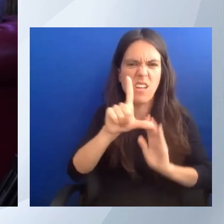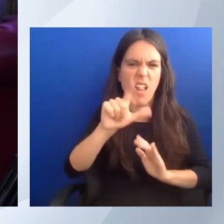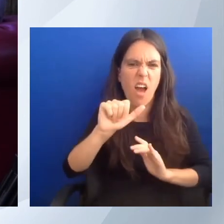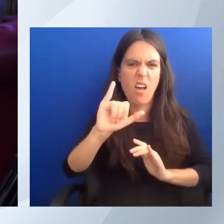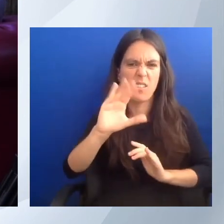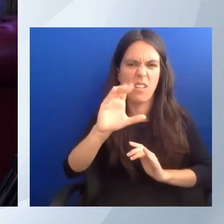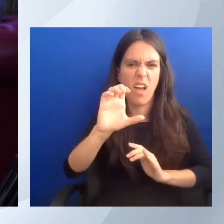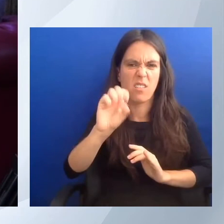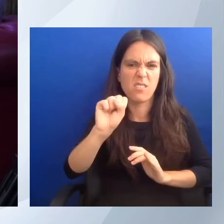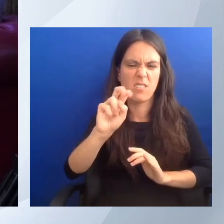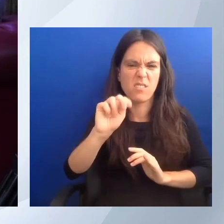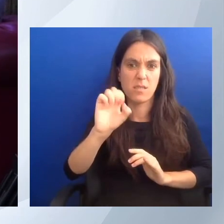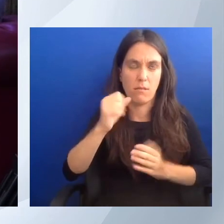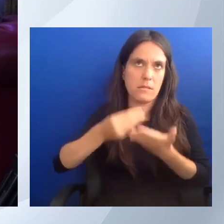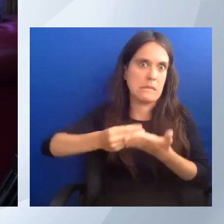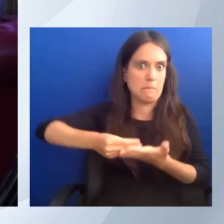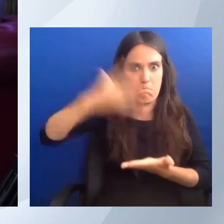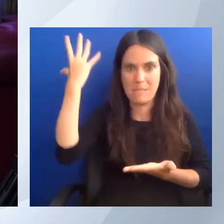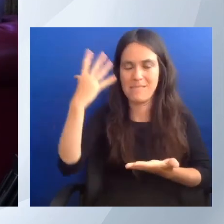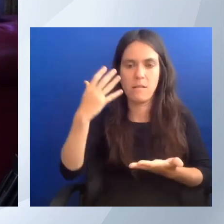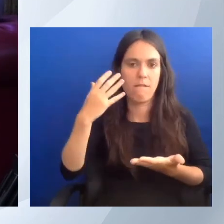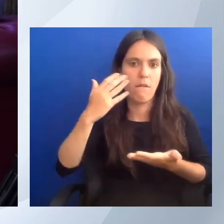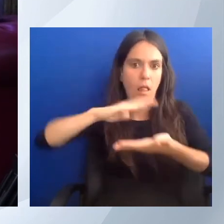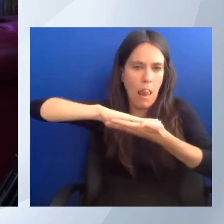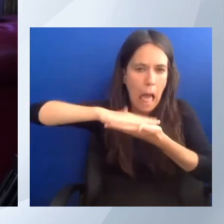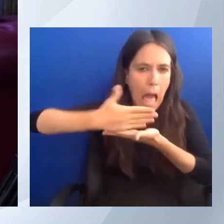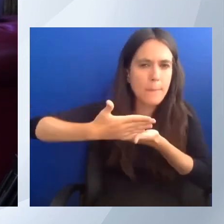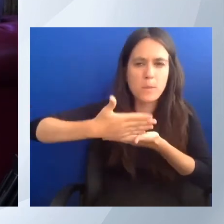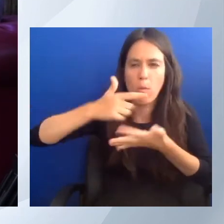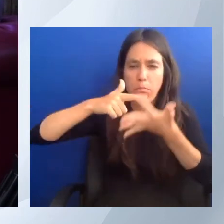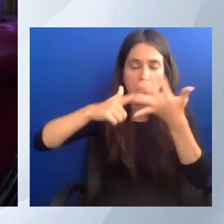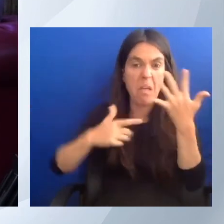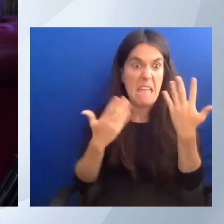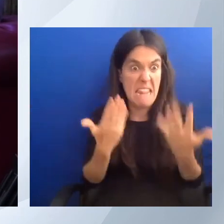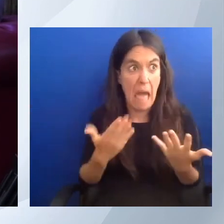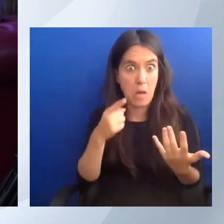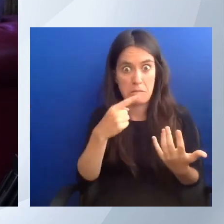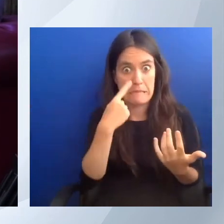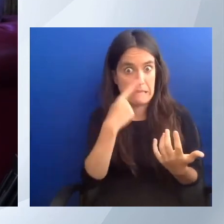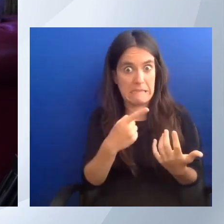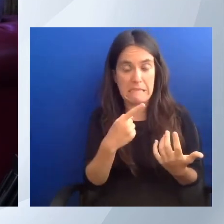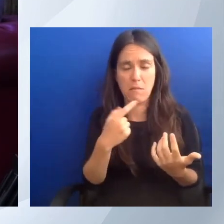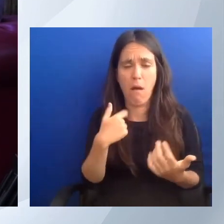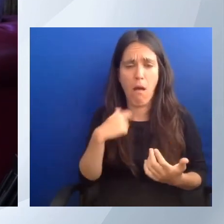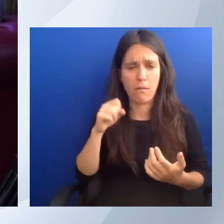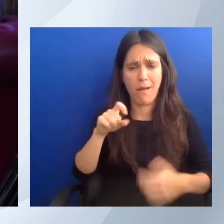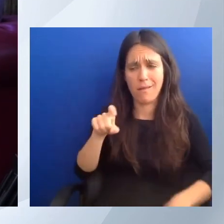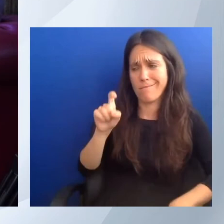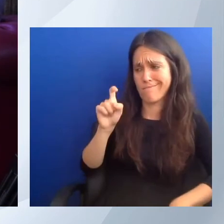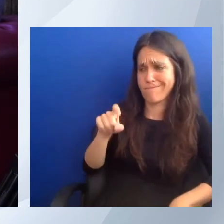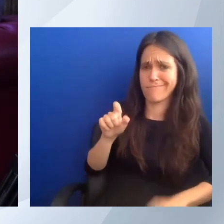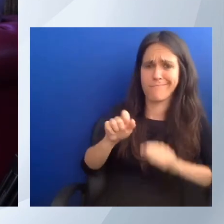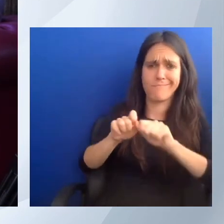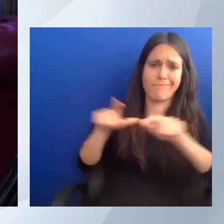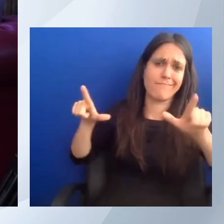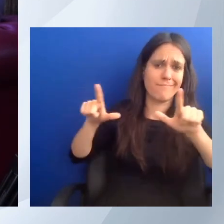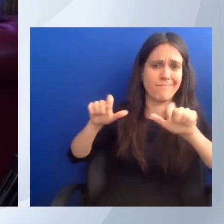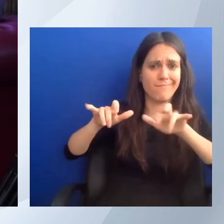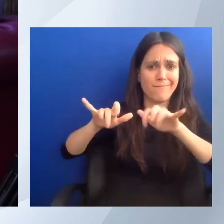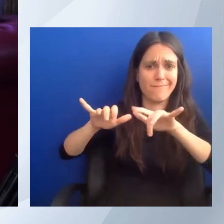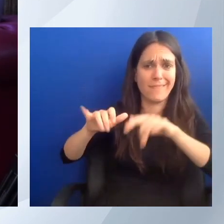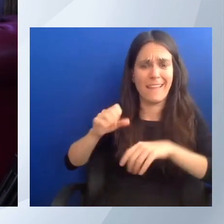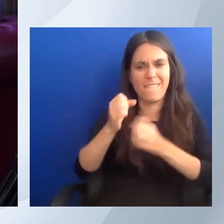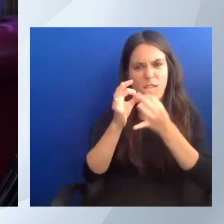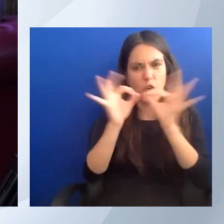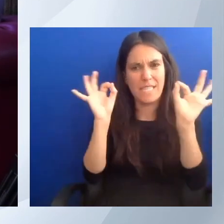had a pretty expensive laptop. Nowadays, with stuff like this, I can just press a button and I get a free plan. I can try it. Maybe